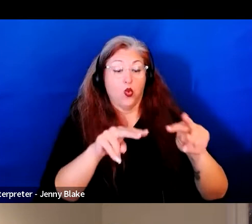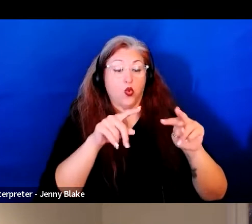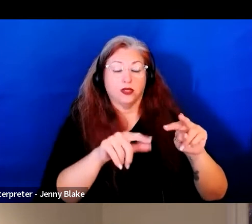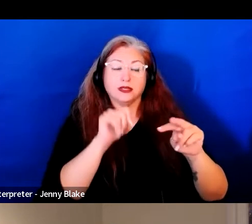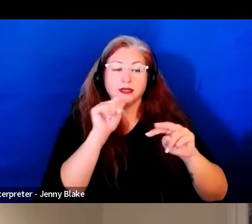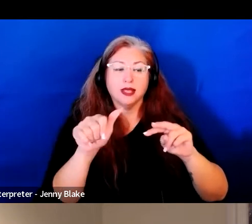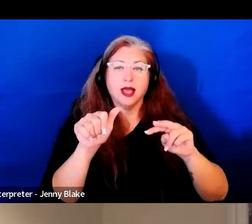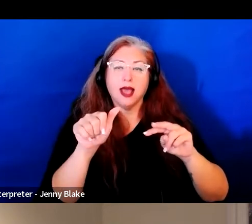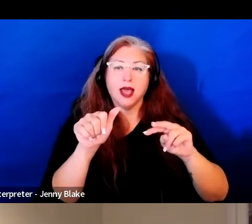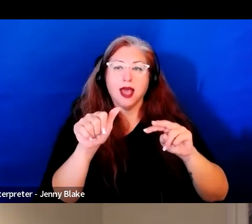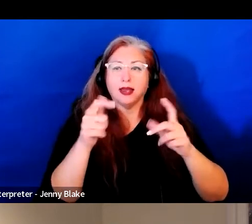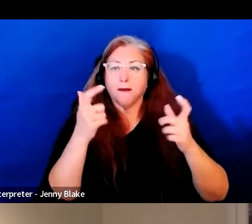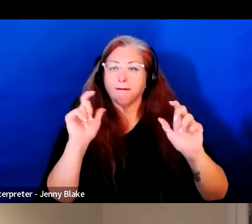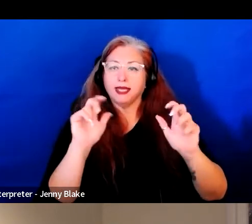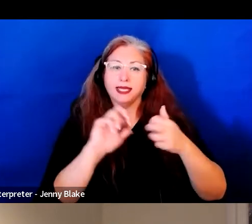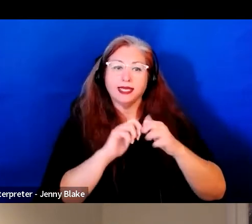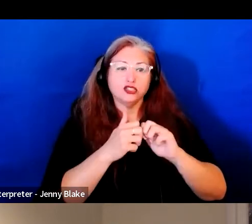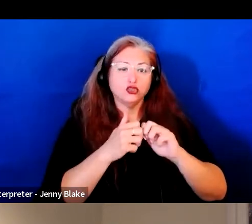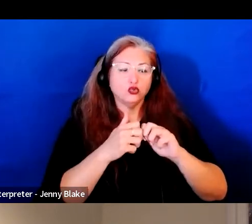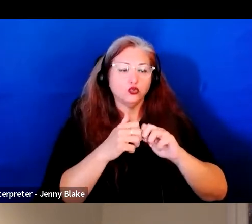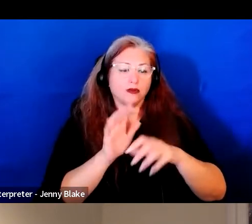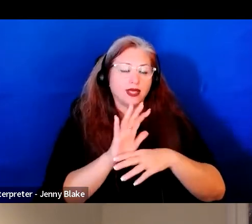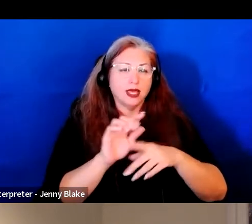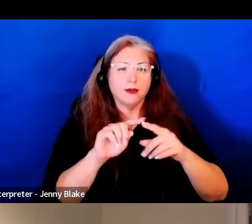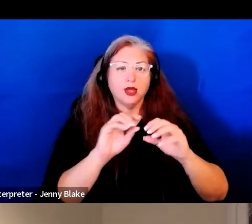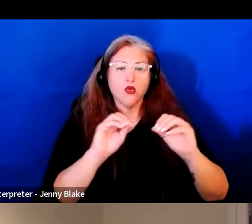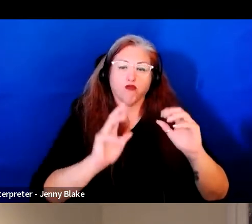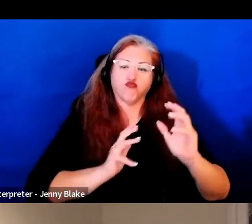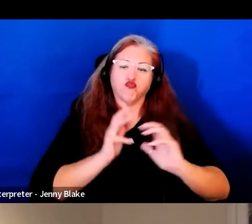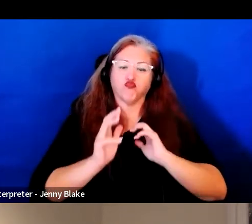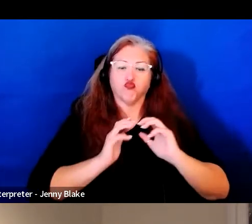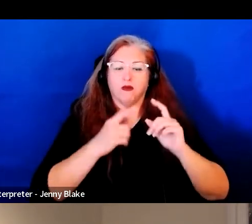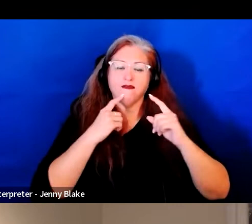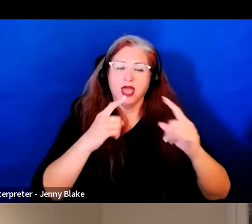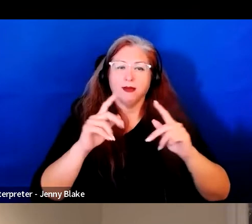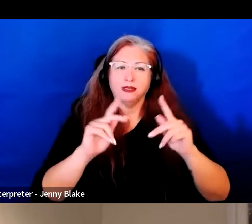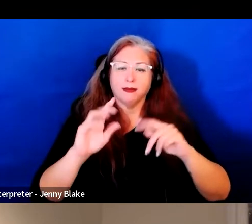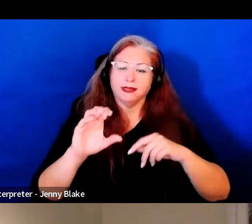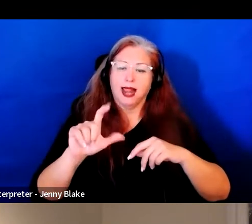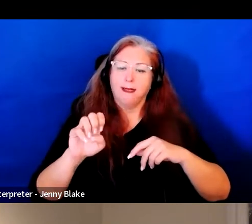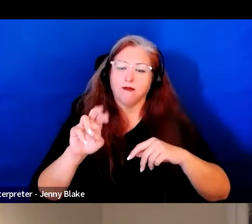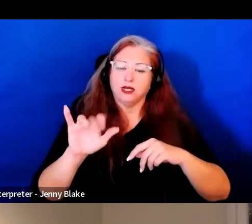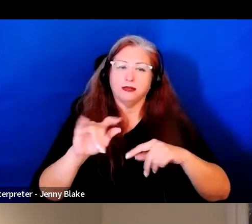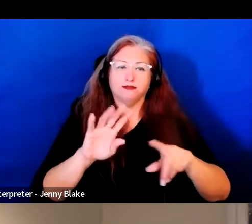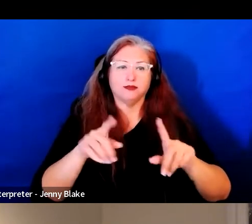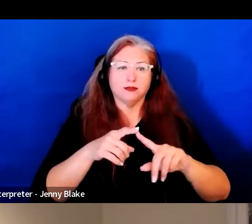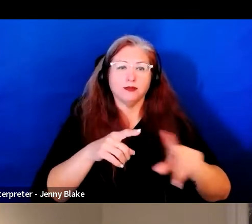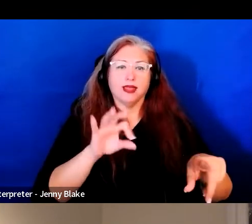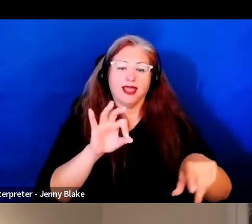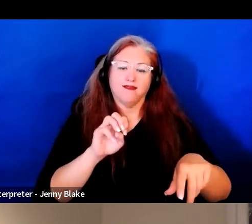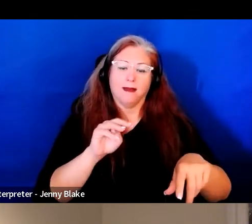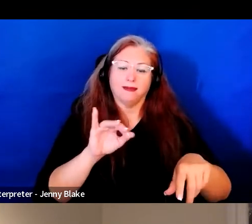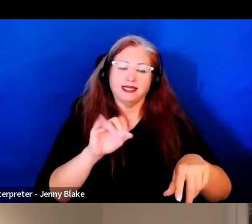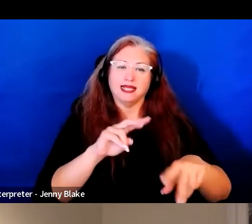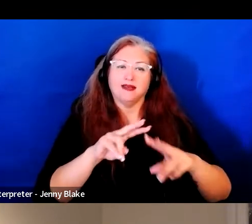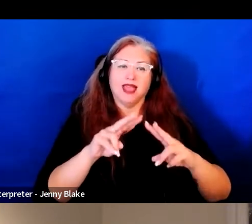sort of a big issue film, or it's not a celebratory character, but it's, you know, it's a story on femicide that's very niche and